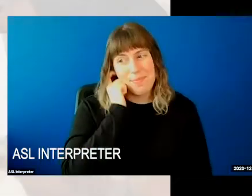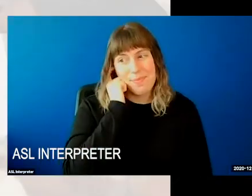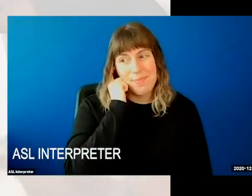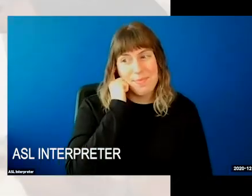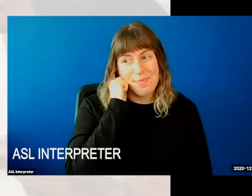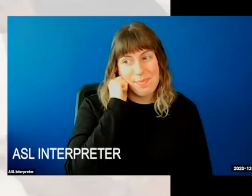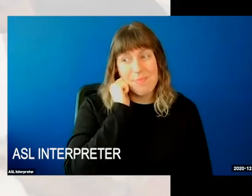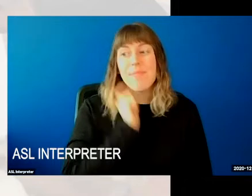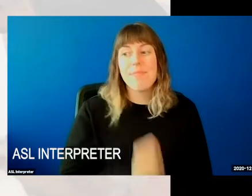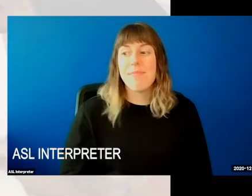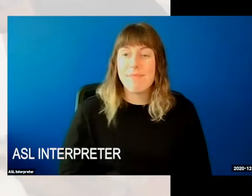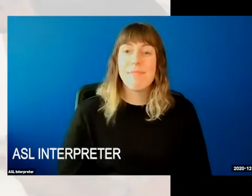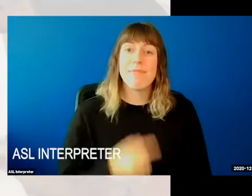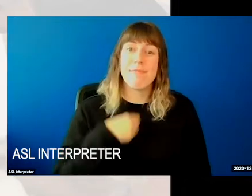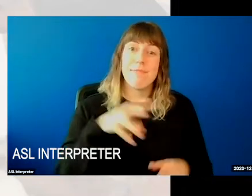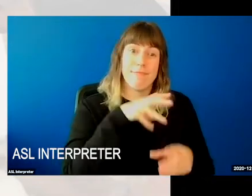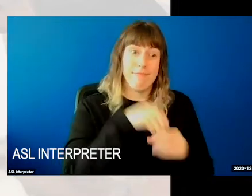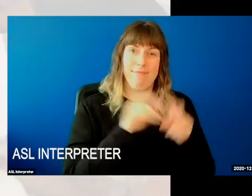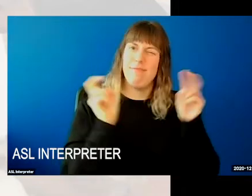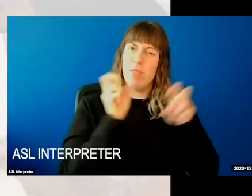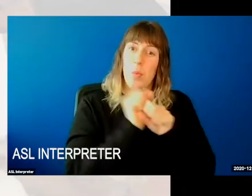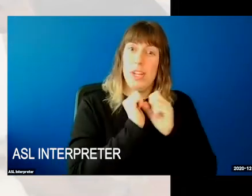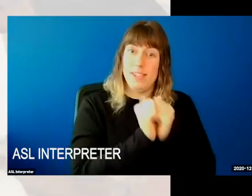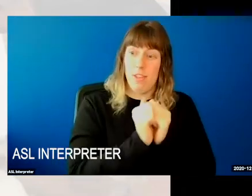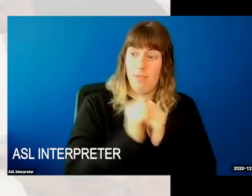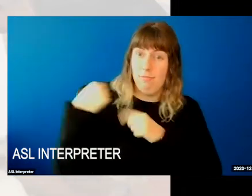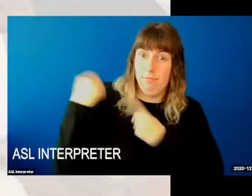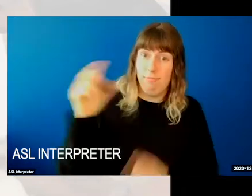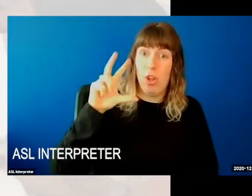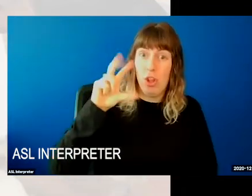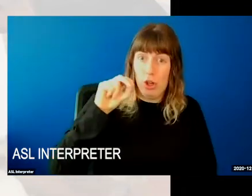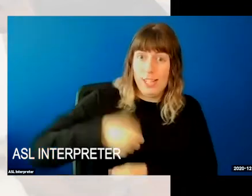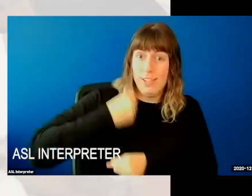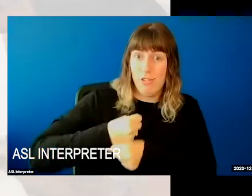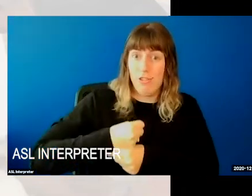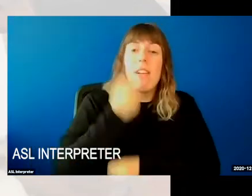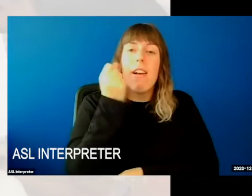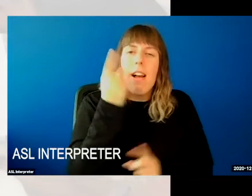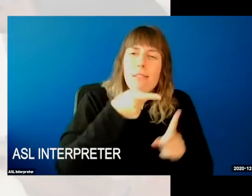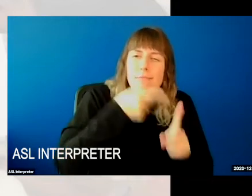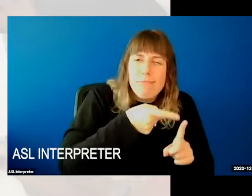I've been working together in a particular way for the past 30 years, a particular kind of